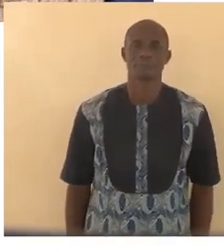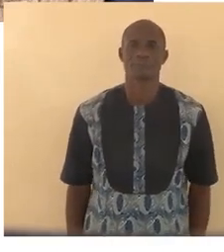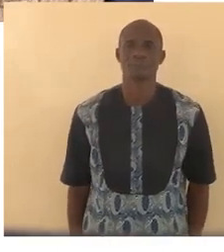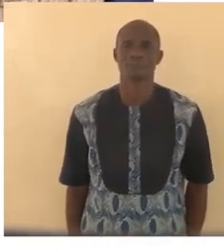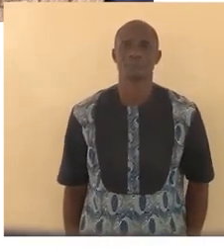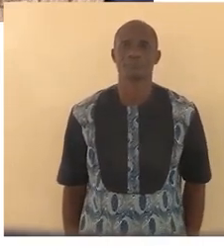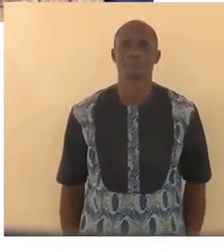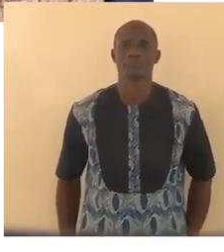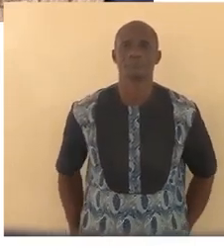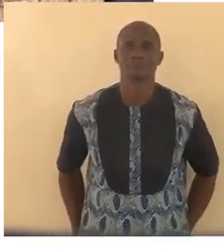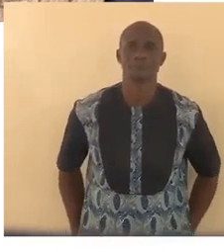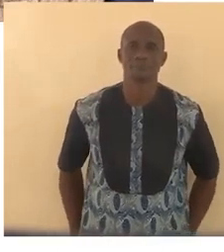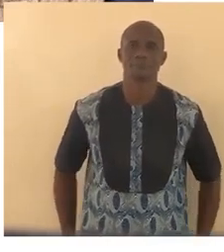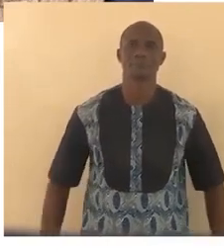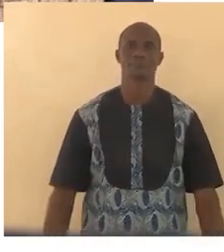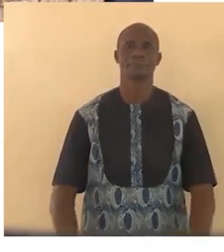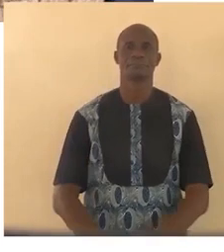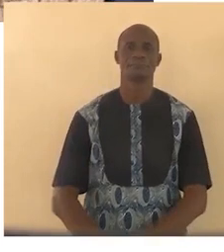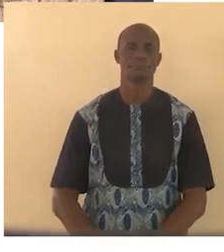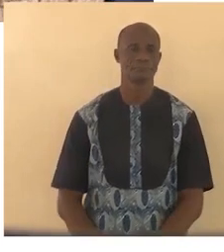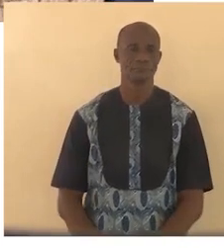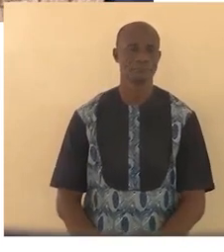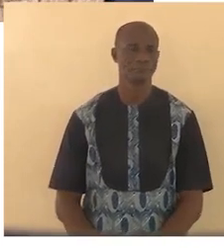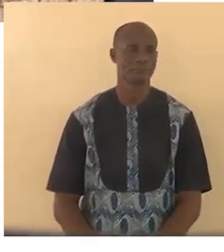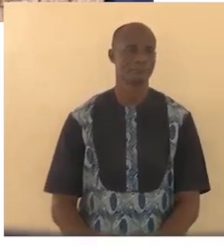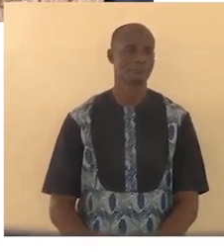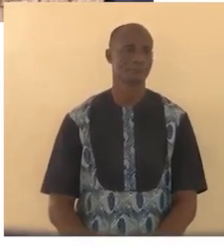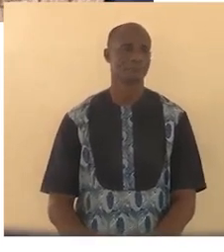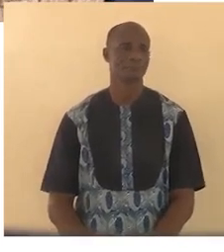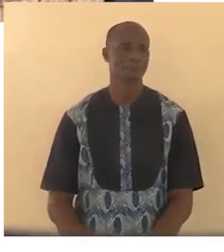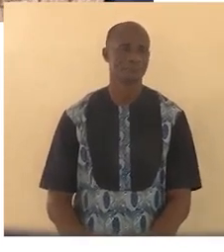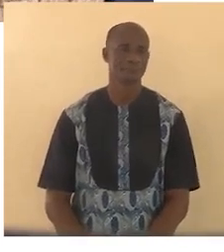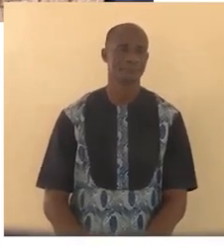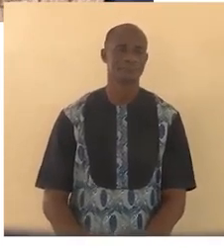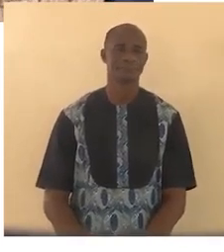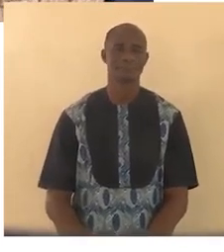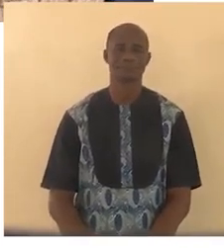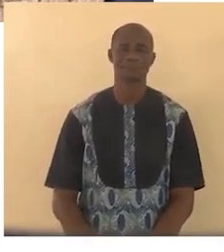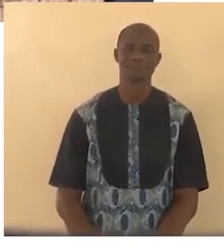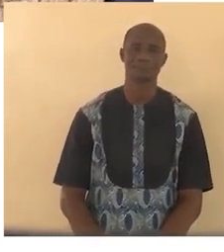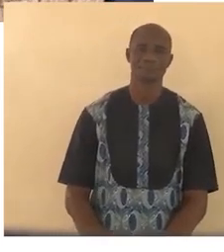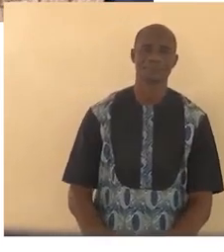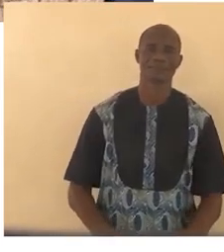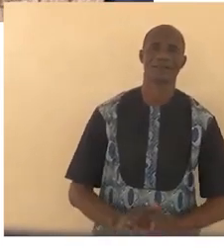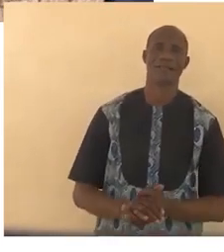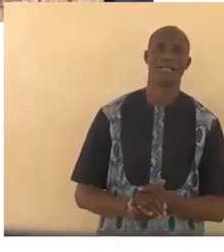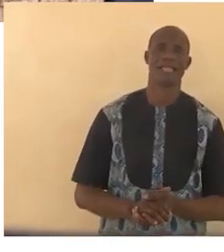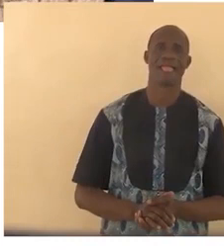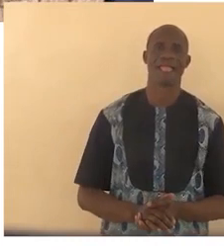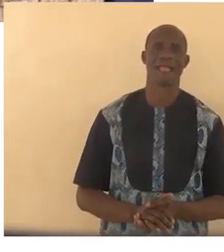Share with people in their areas. Oh, okay. Those who facilitated their becoming delegates.